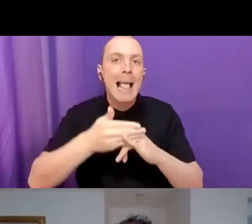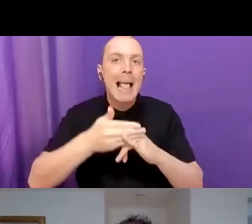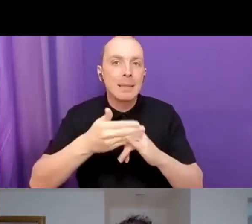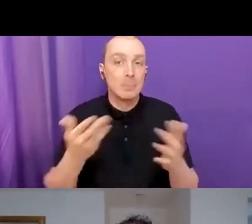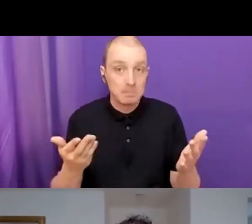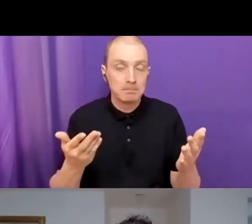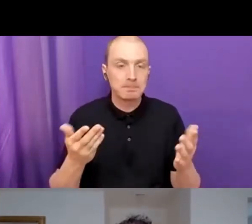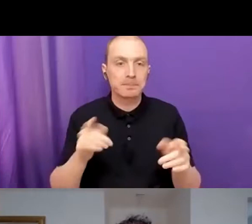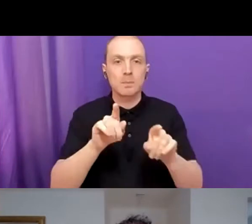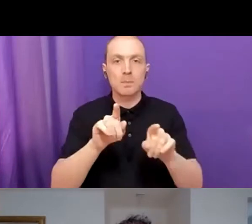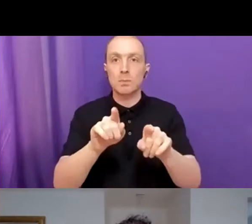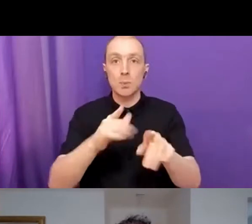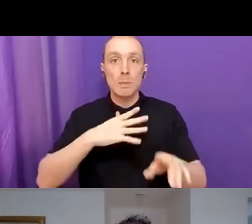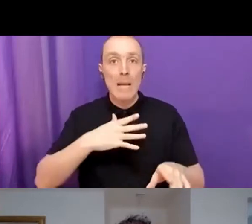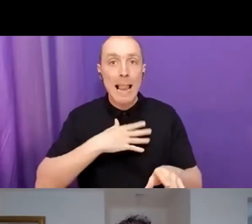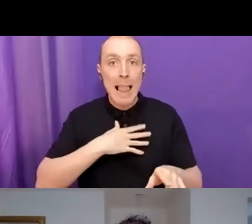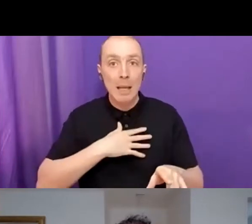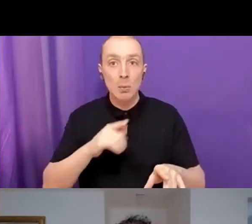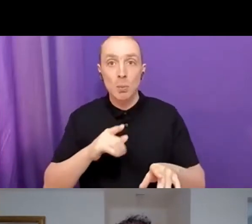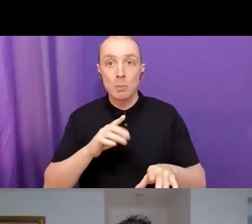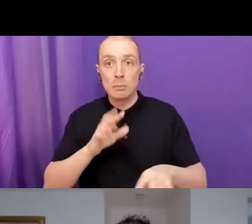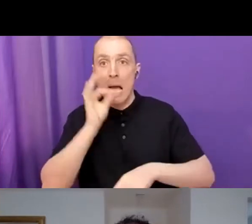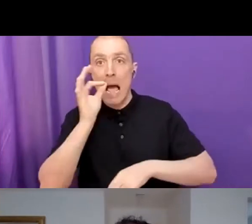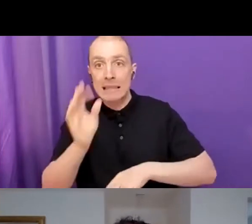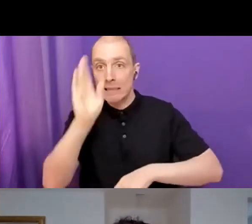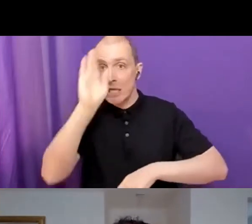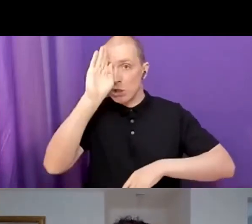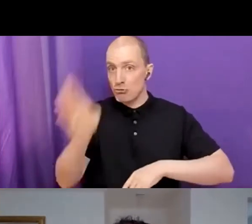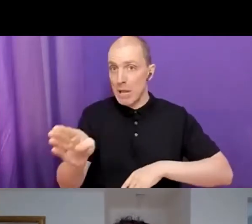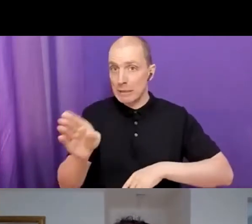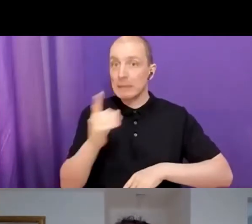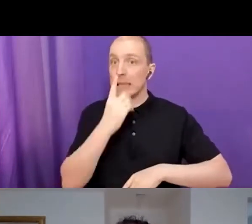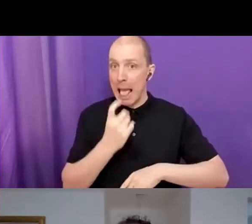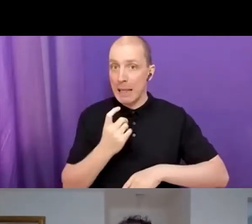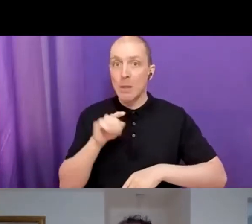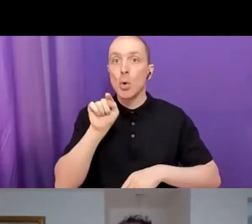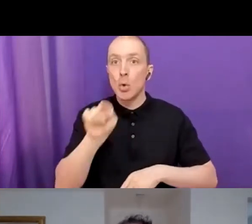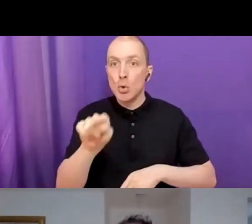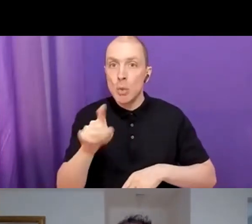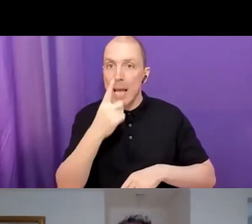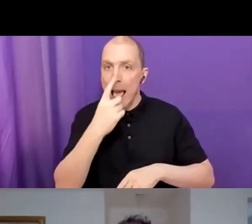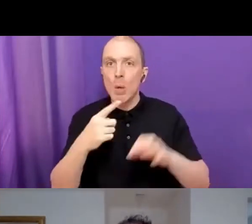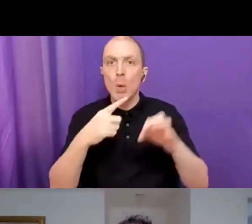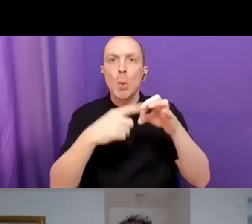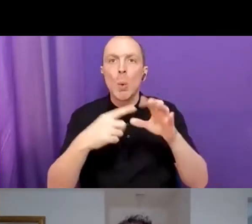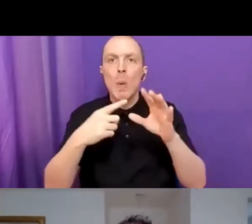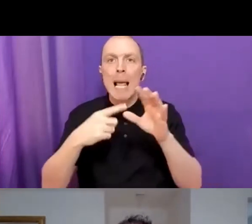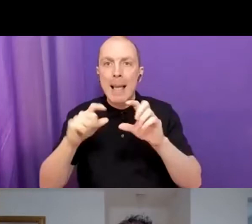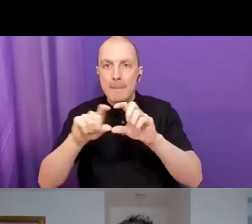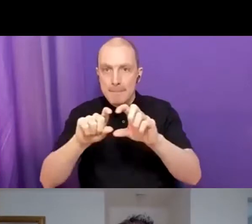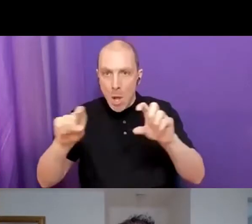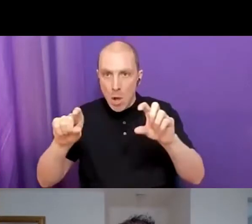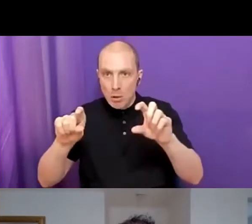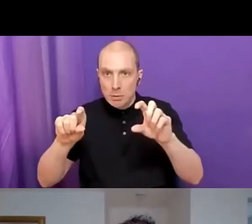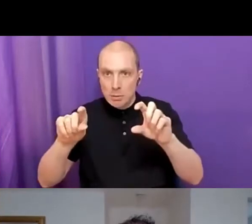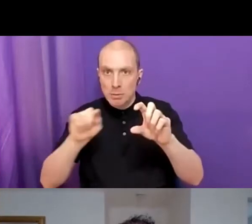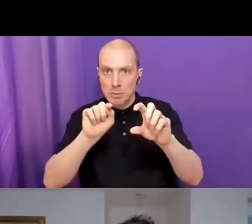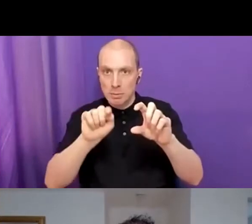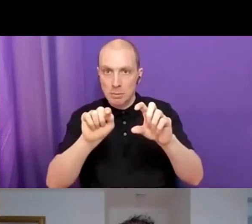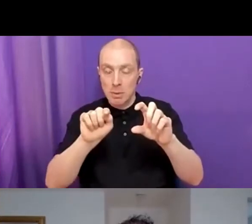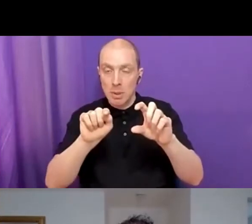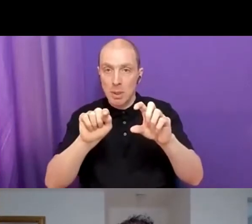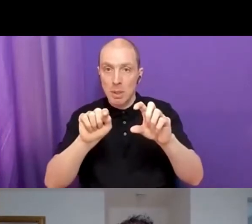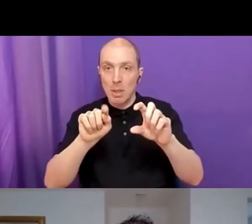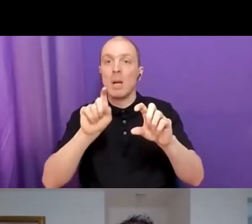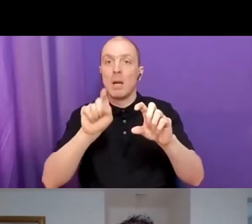you can ask a panellist a question directly, and to do that, just type into the Q&A box and we can select you to speak, and at which